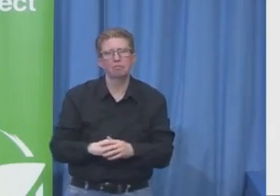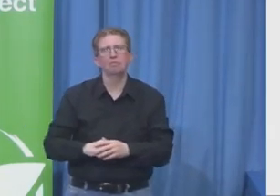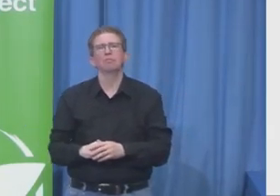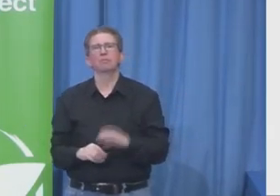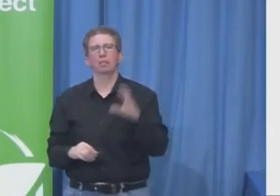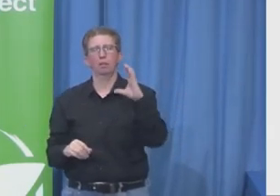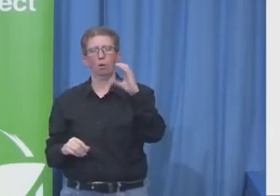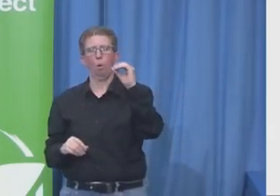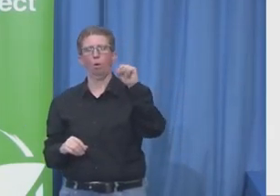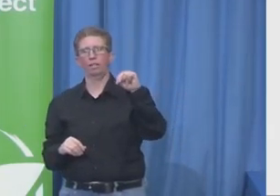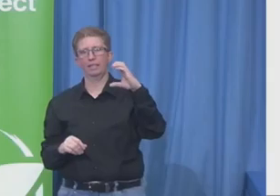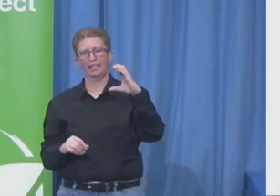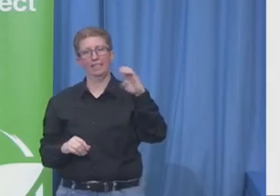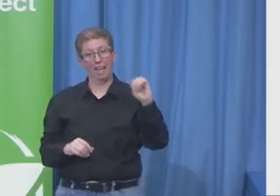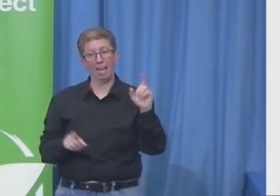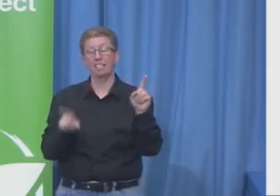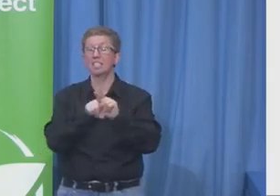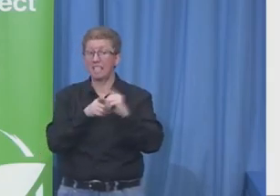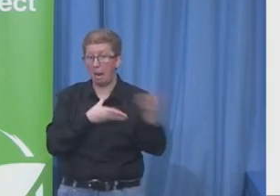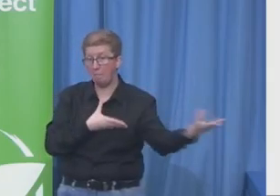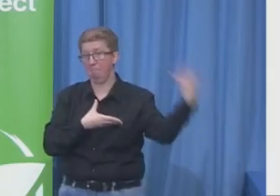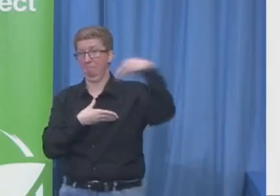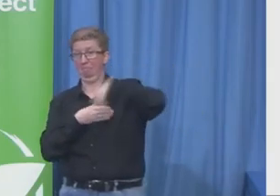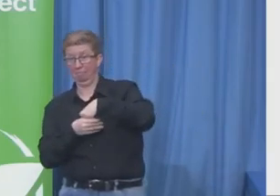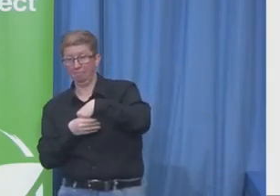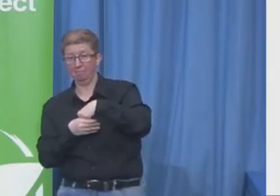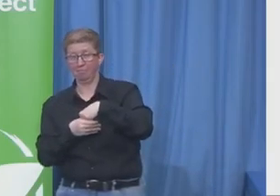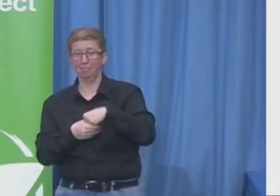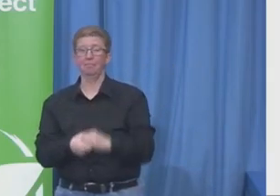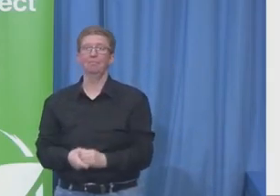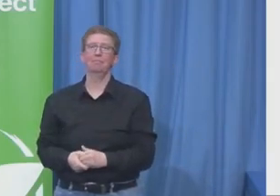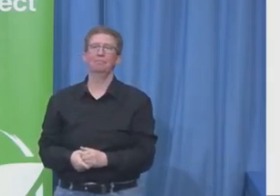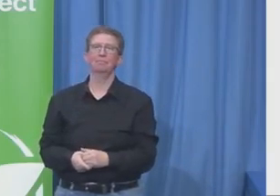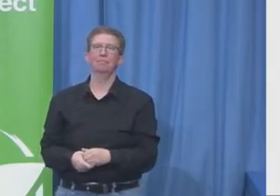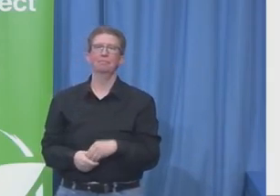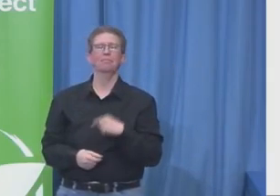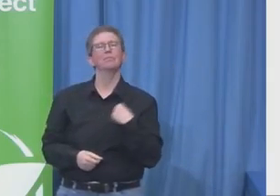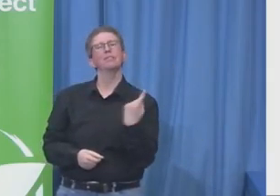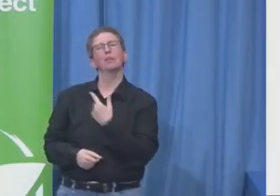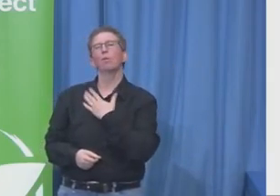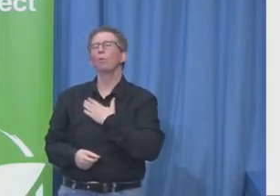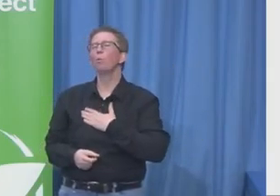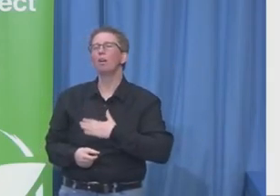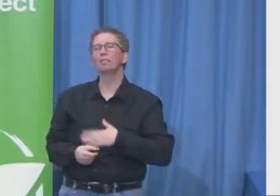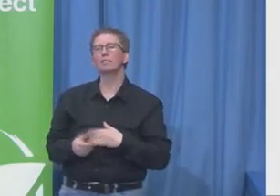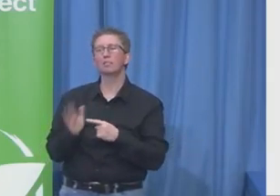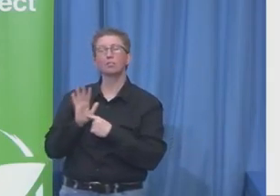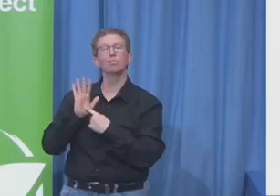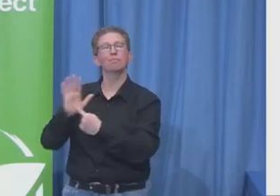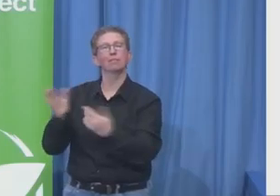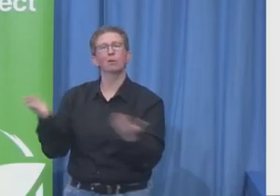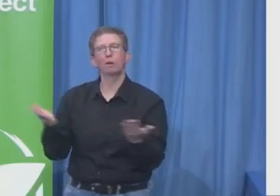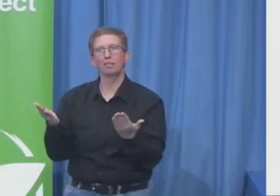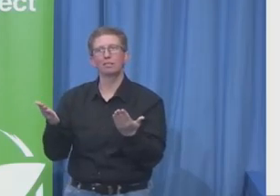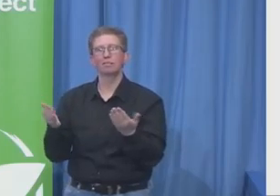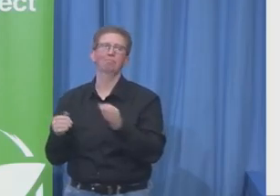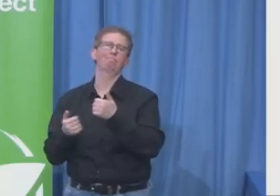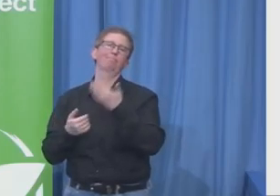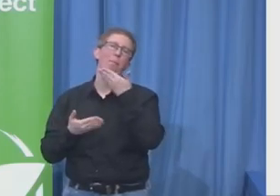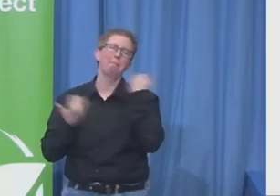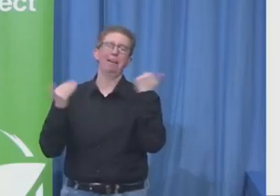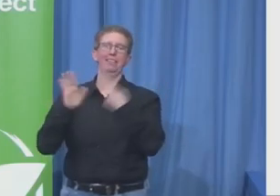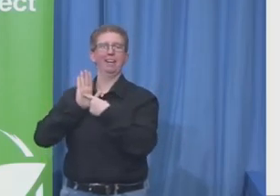do, to continue to generate good practice. In the case of Leonard Cheshire Disability, we're actually doing a review in